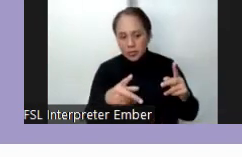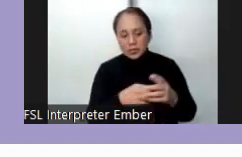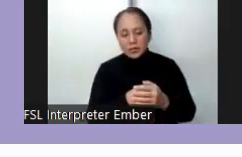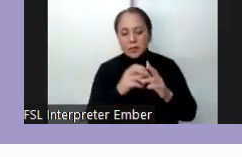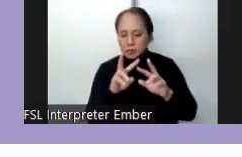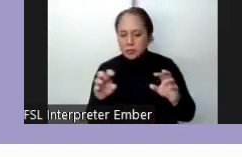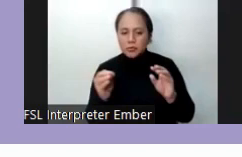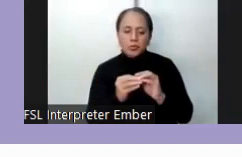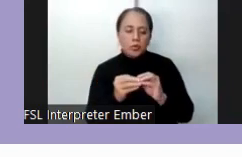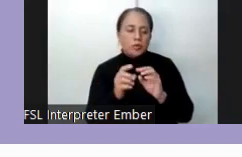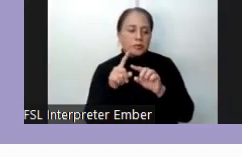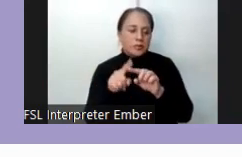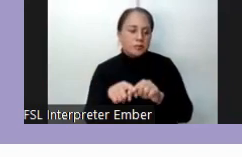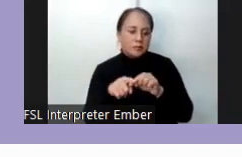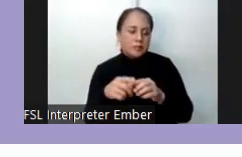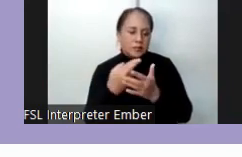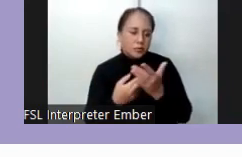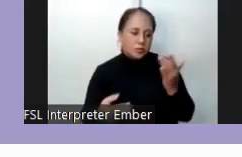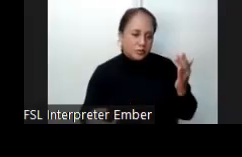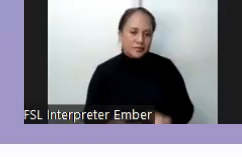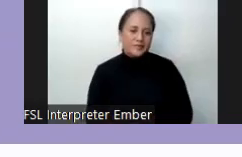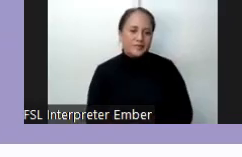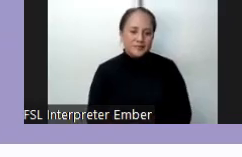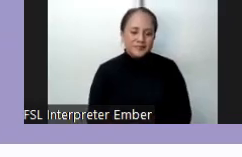mag-search for more reliable sources.